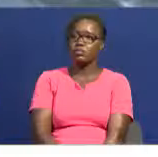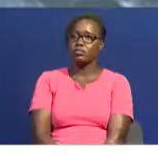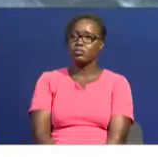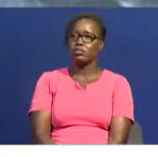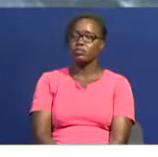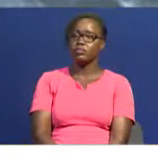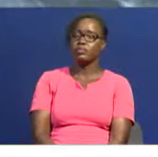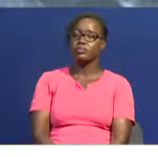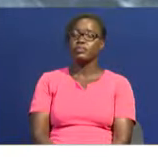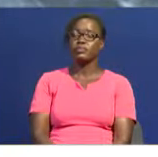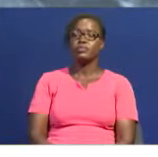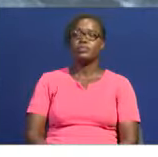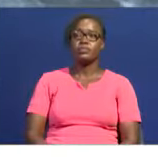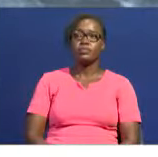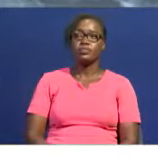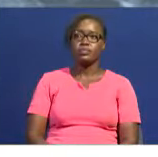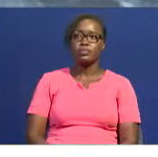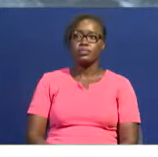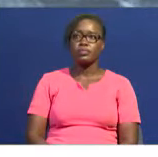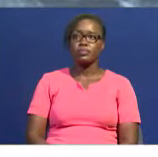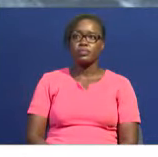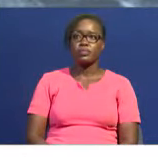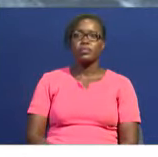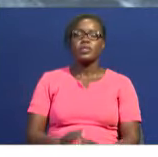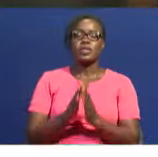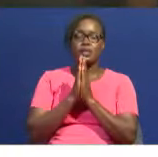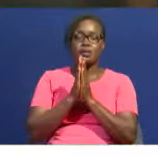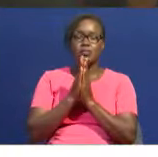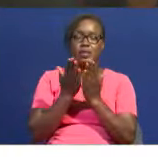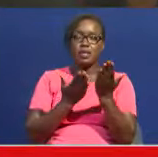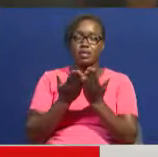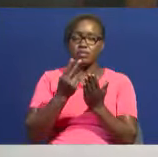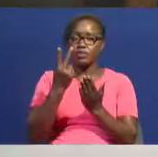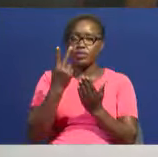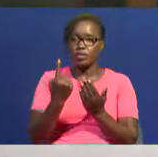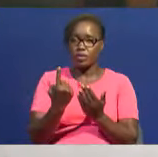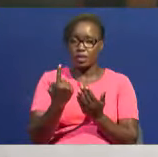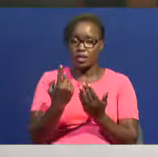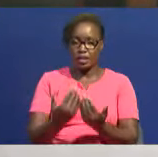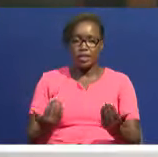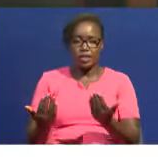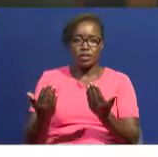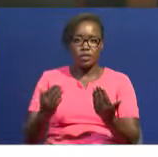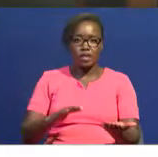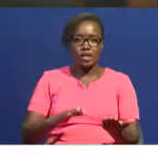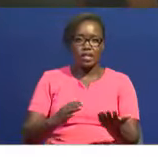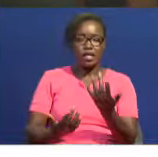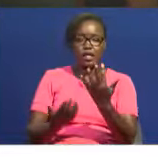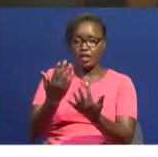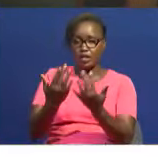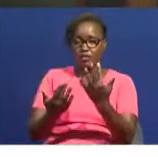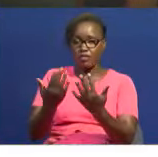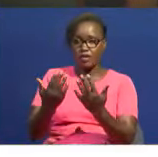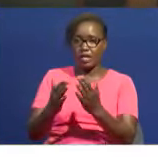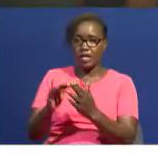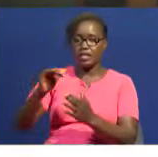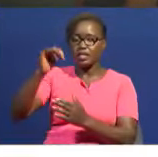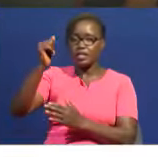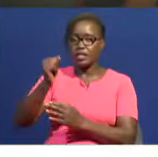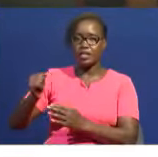Good evening once again. This is Prime Edition. Now, the memorial service for 21 children who perished in the fire tragedy at Hillside